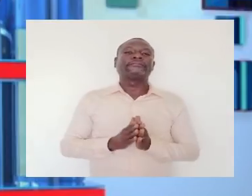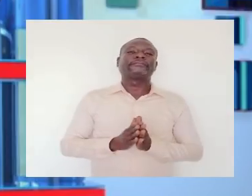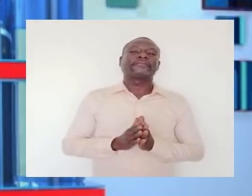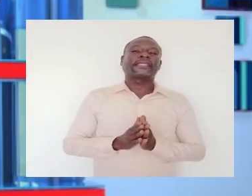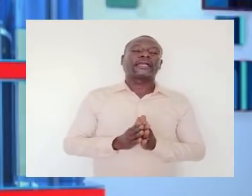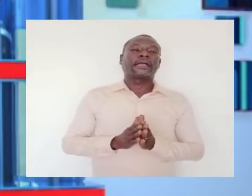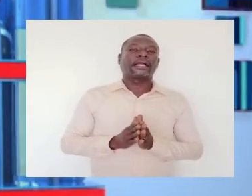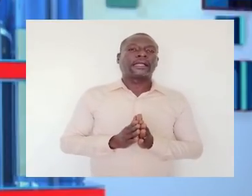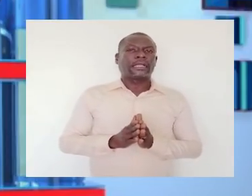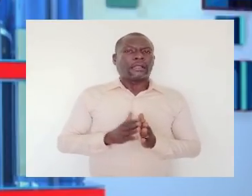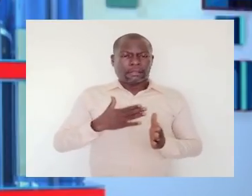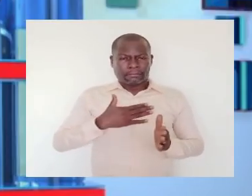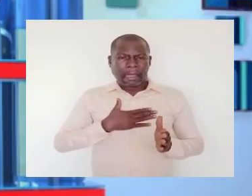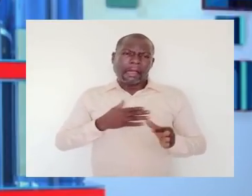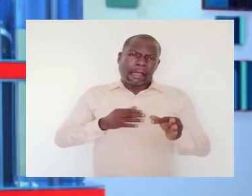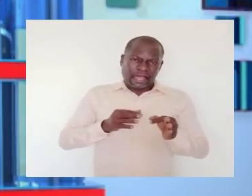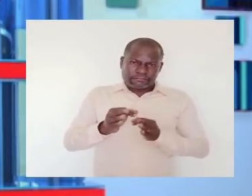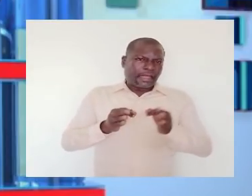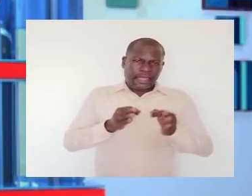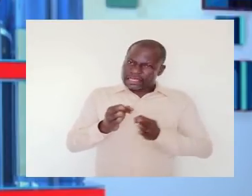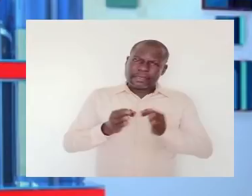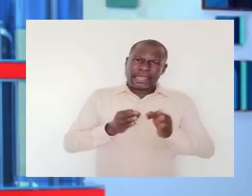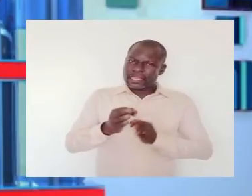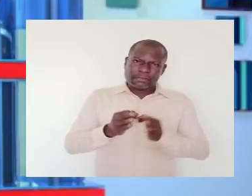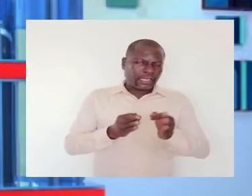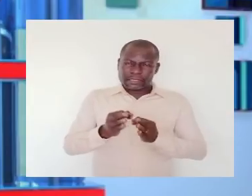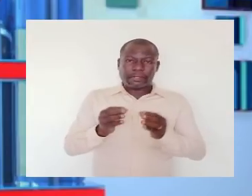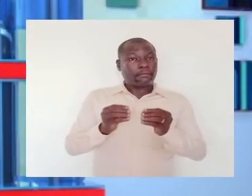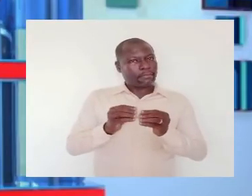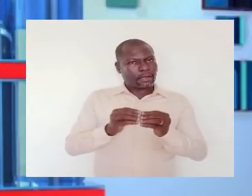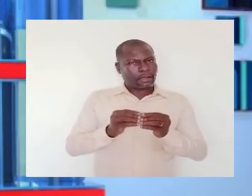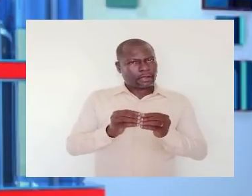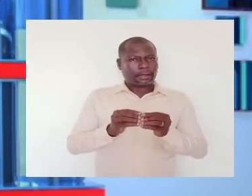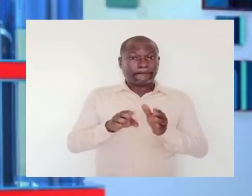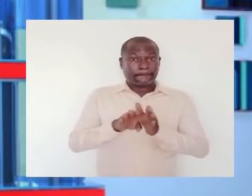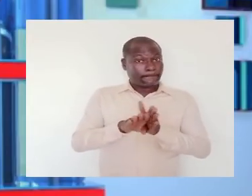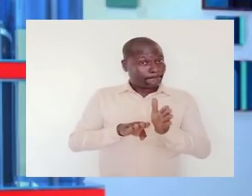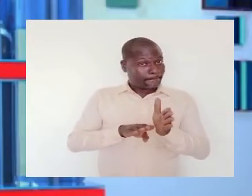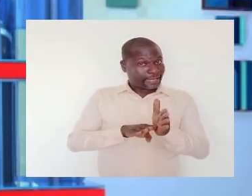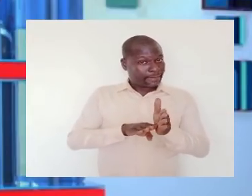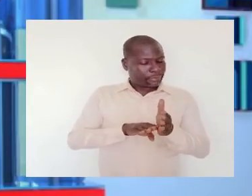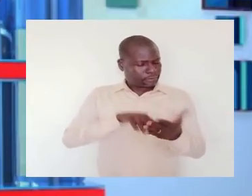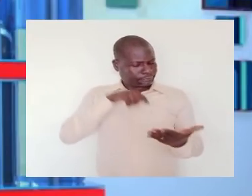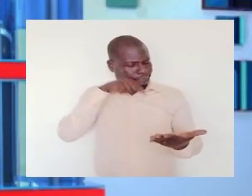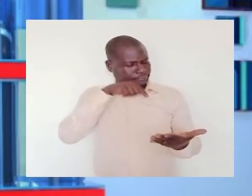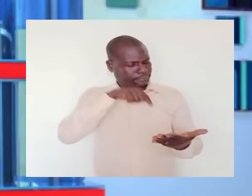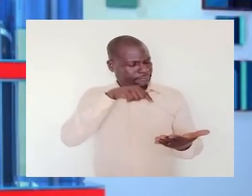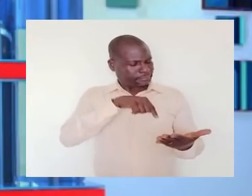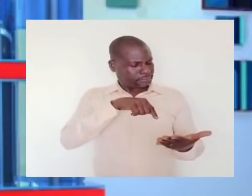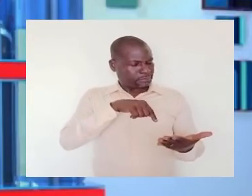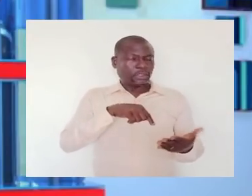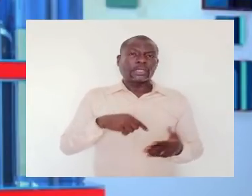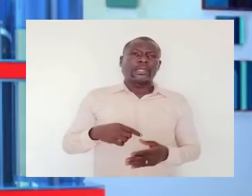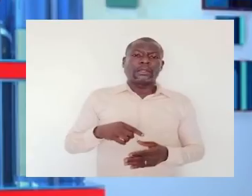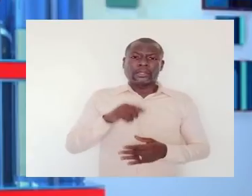eho na ye ba bechire chiremu e de chira wo se bible emu no onipa